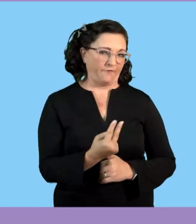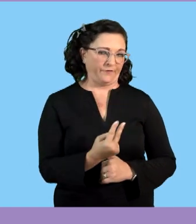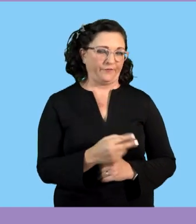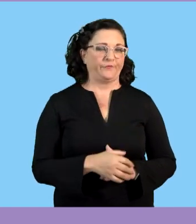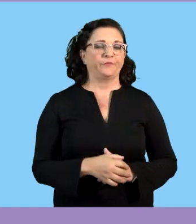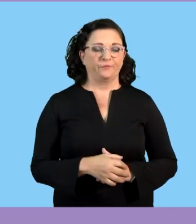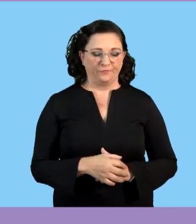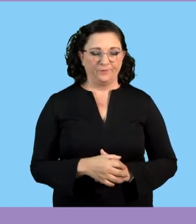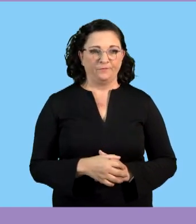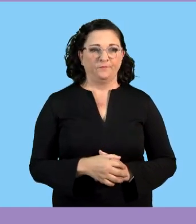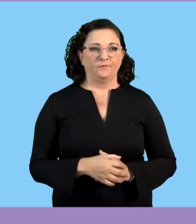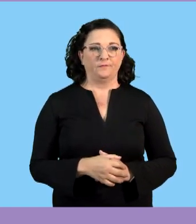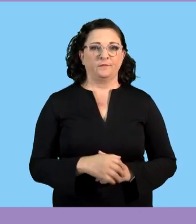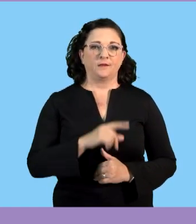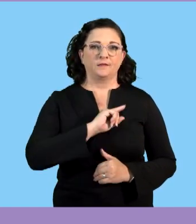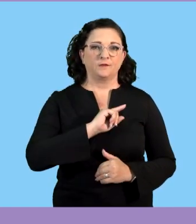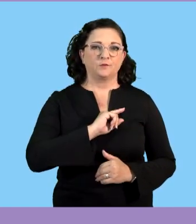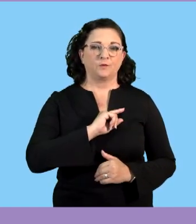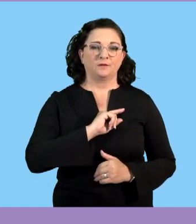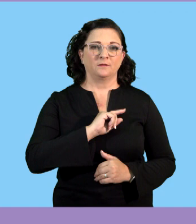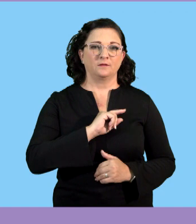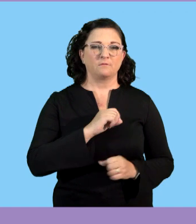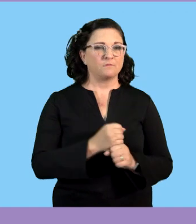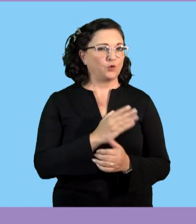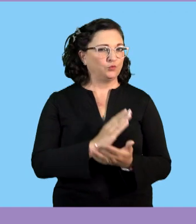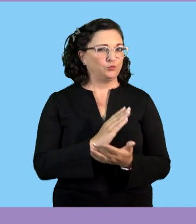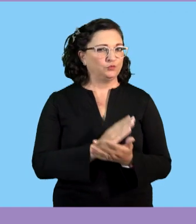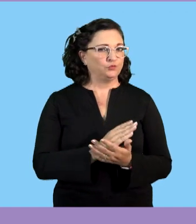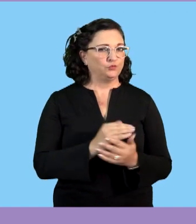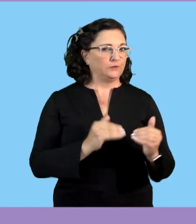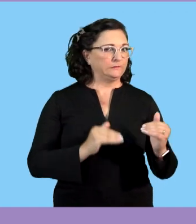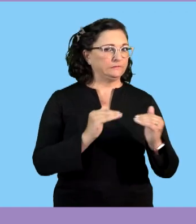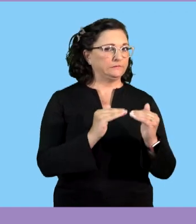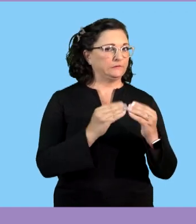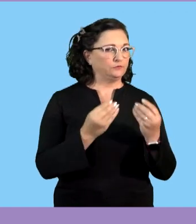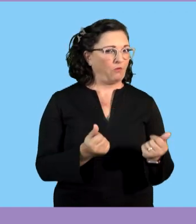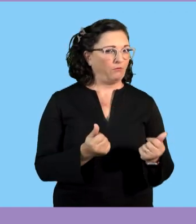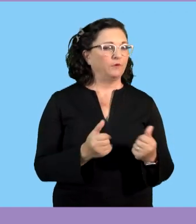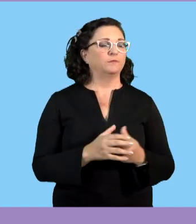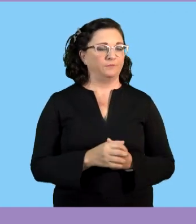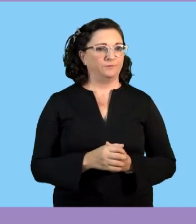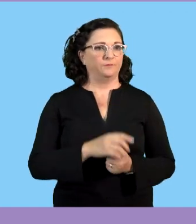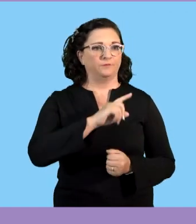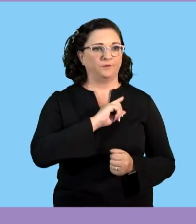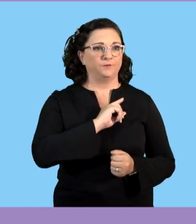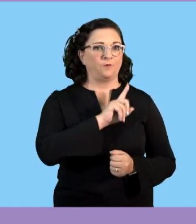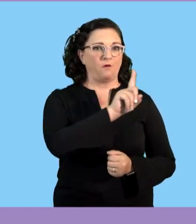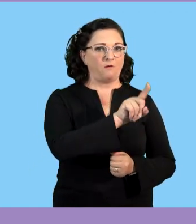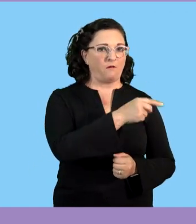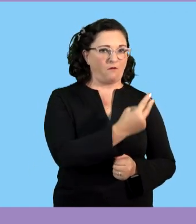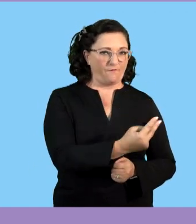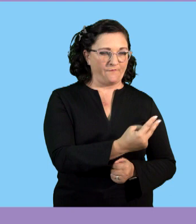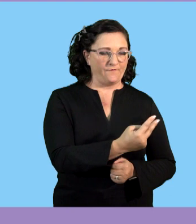1/2. We know that. So for us to make sure that we solve our equation properly, we are going to take